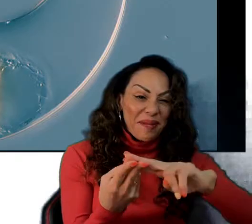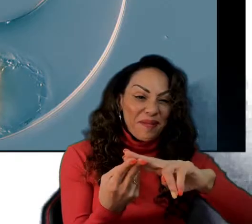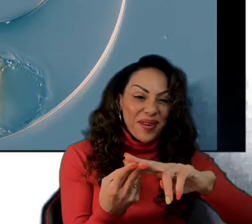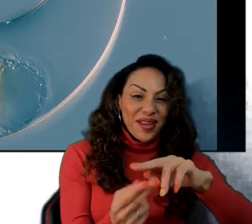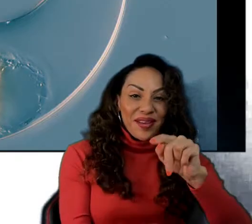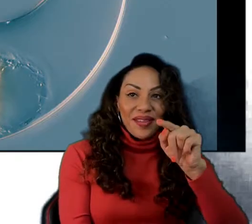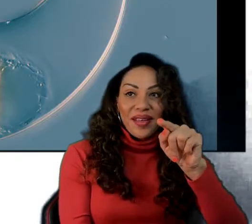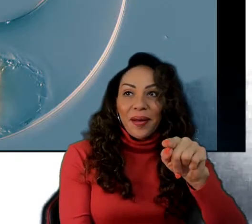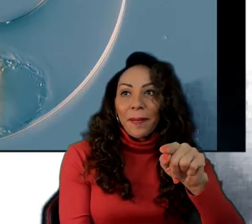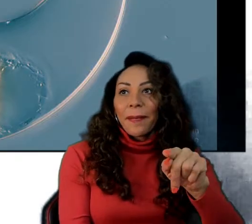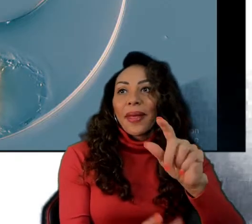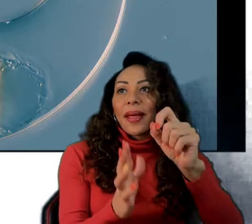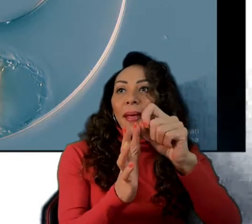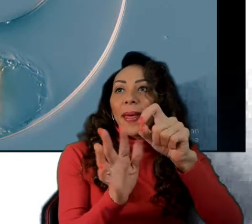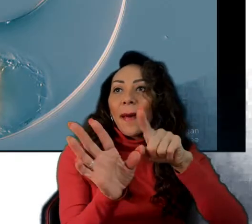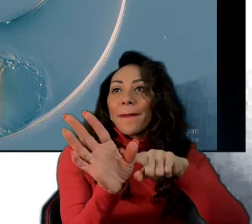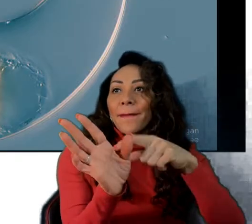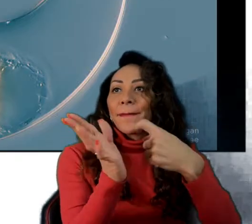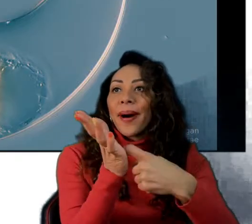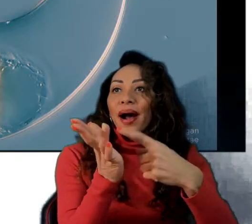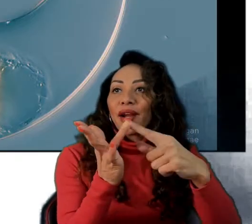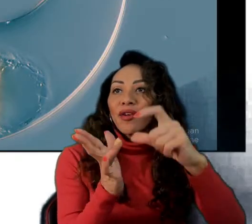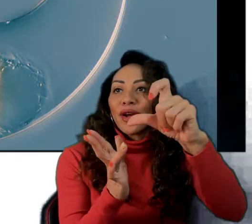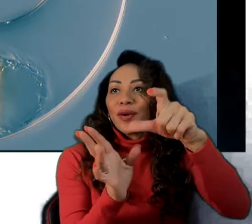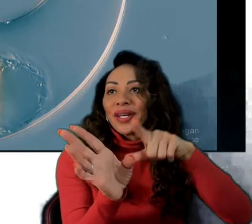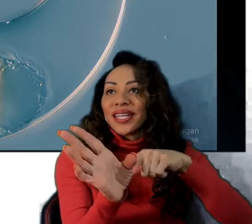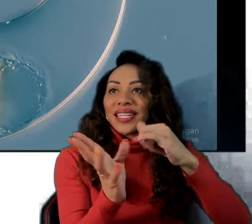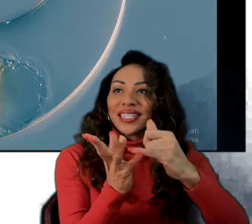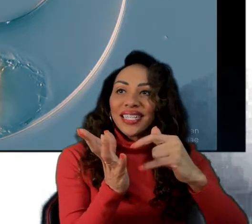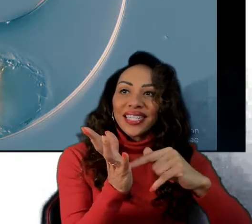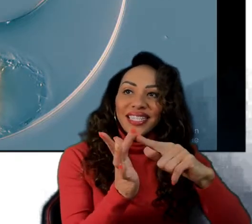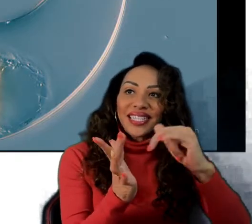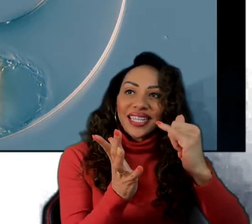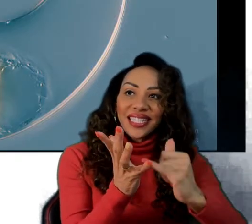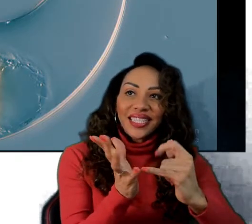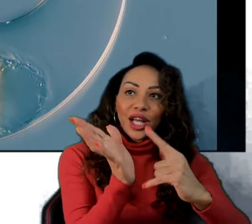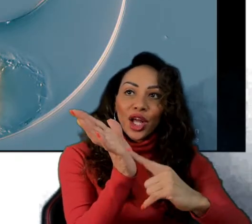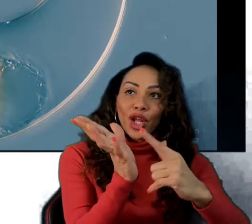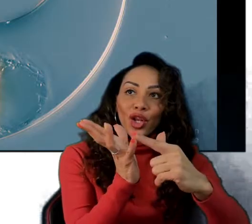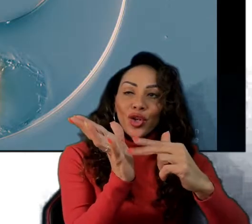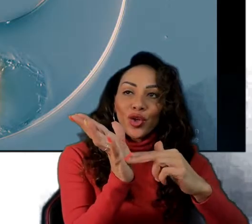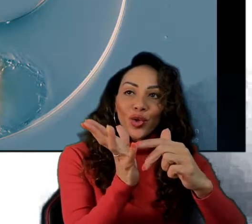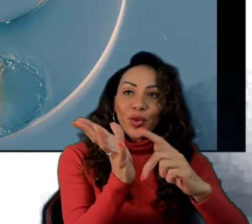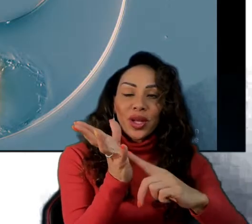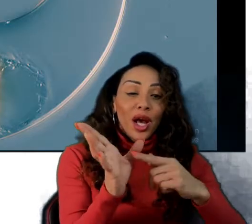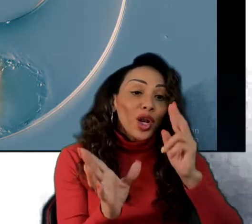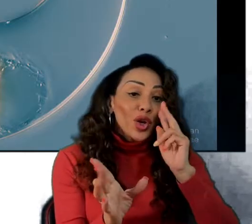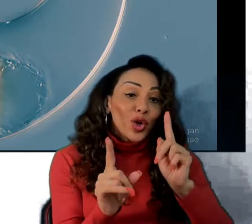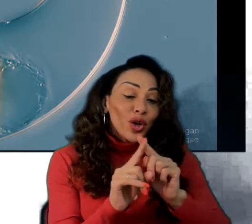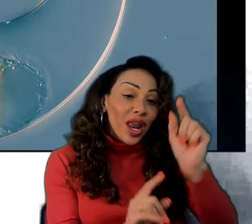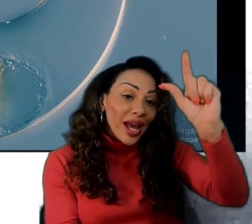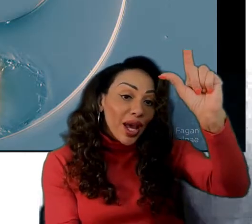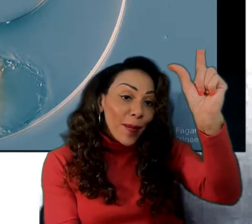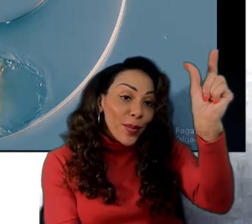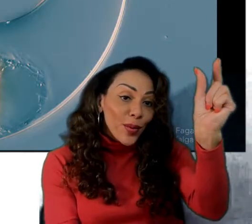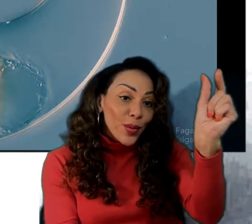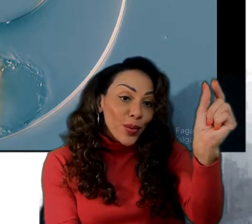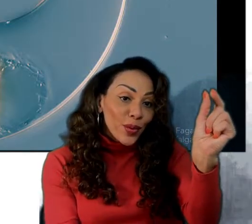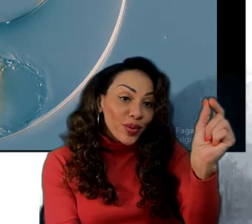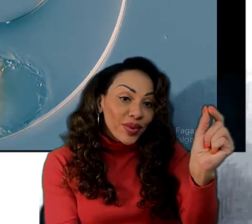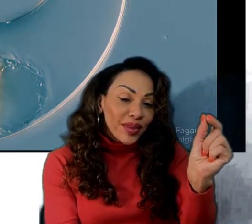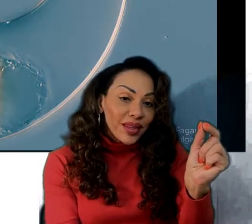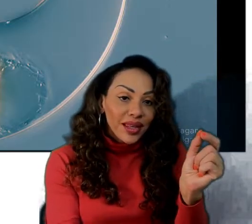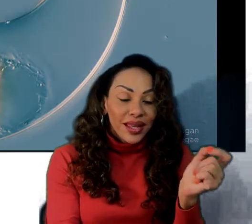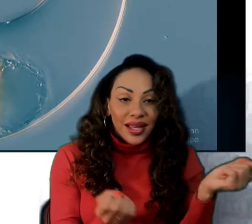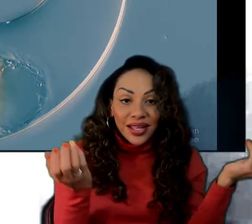Pyrocystis lunula, it's the Latin. So they're shaped like a crescent moon. They glow in their night phase.